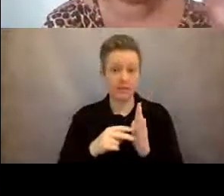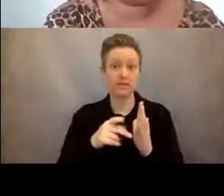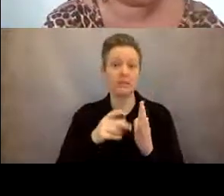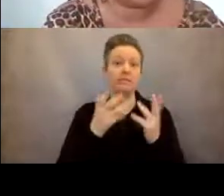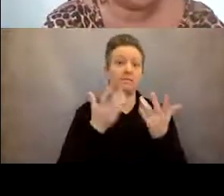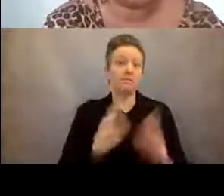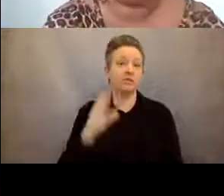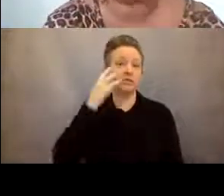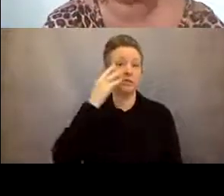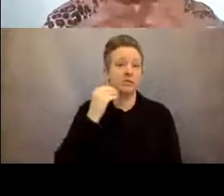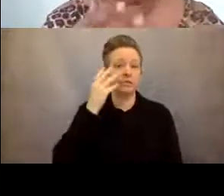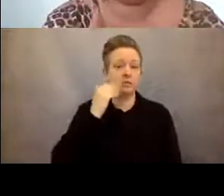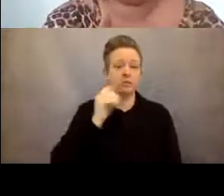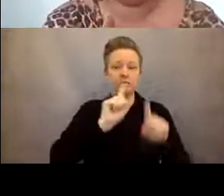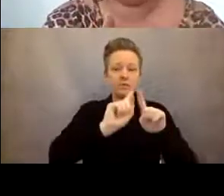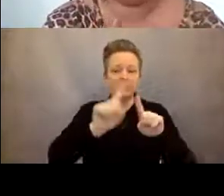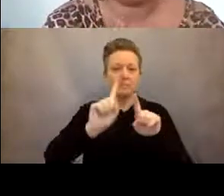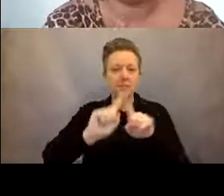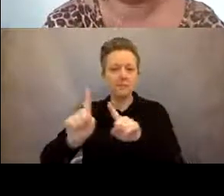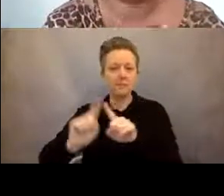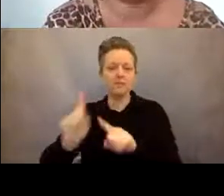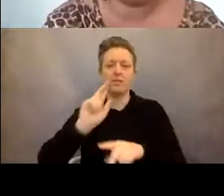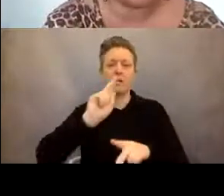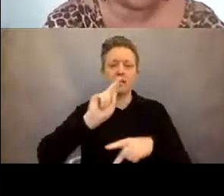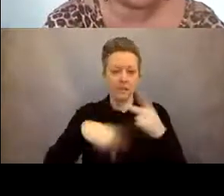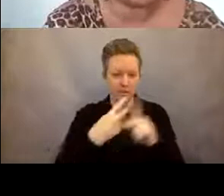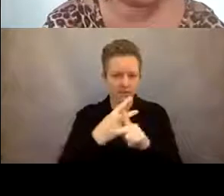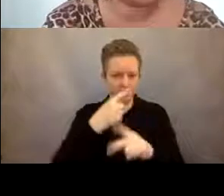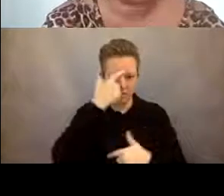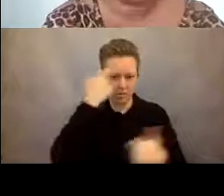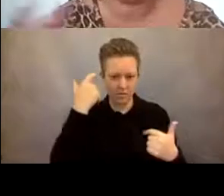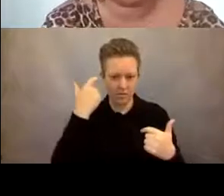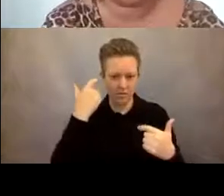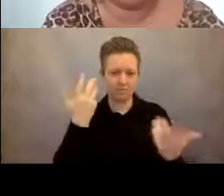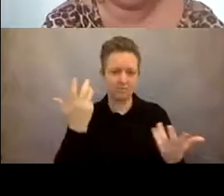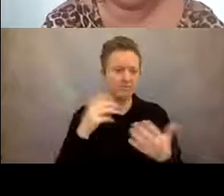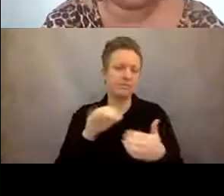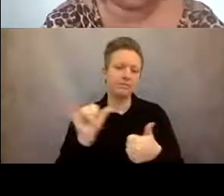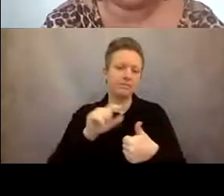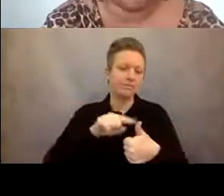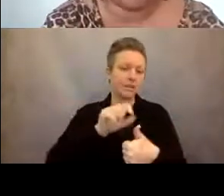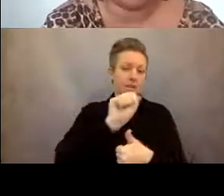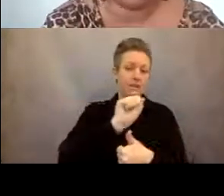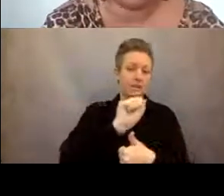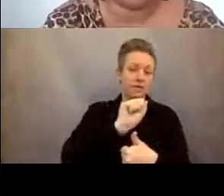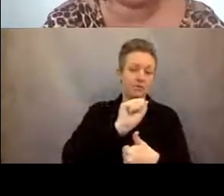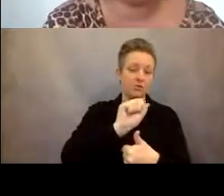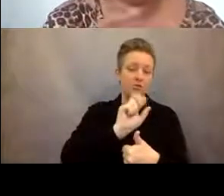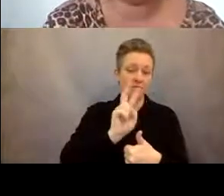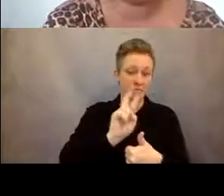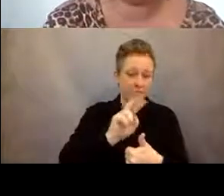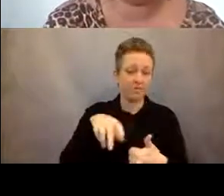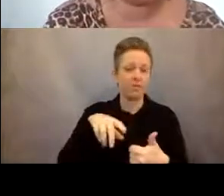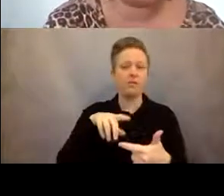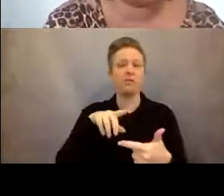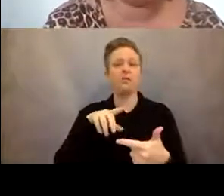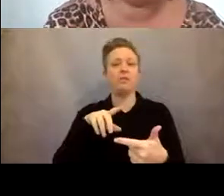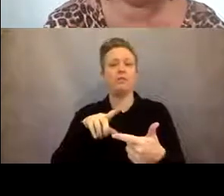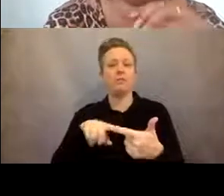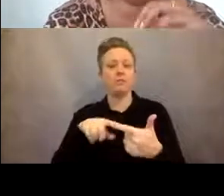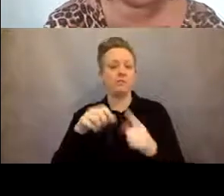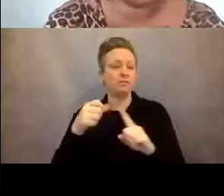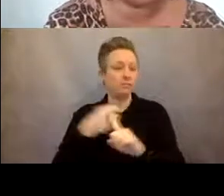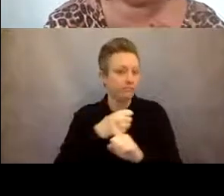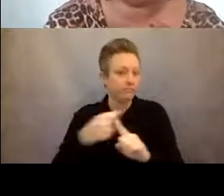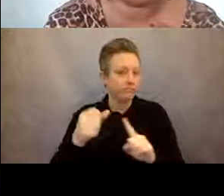as sexual abuse, physical abuse, bullying, and exposure to family violence. The big reminder